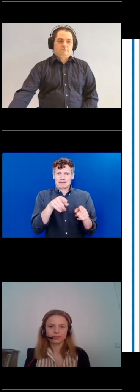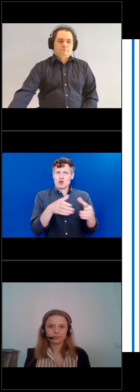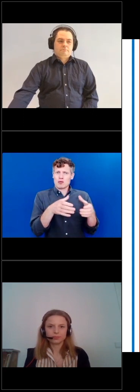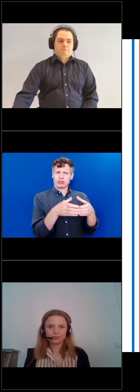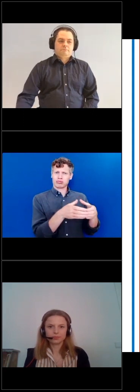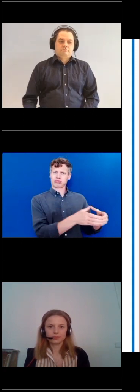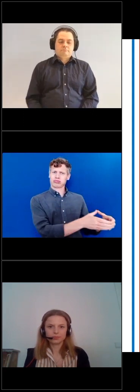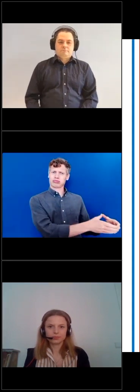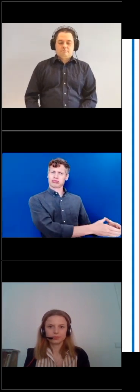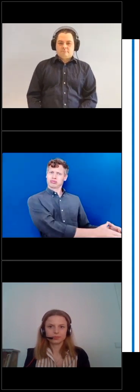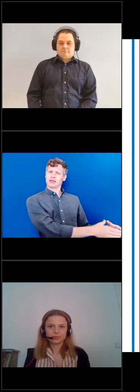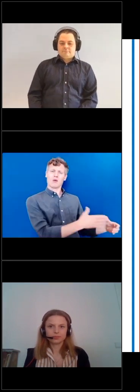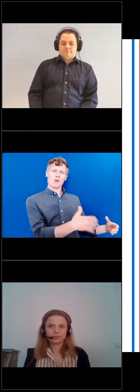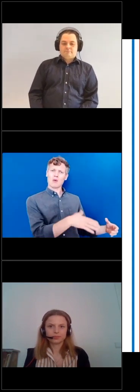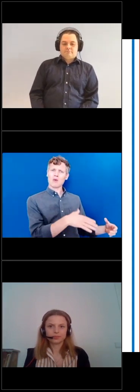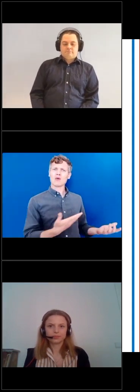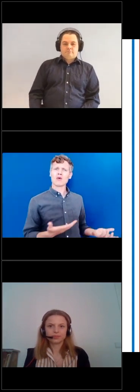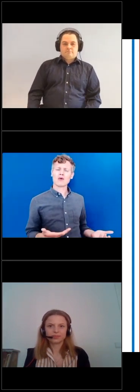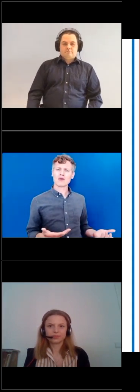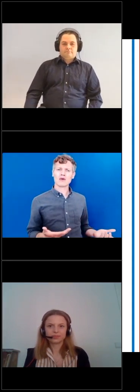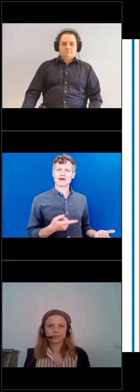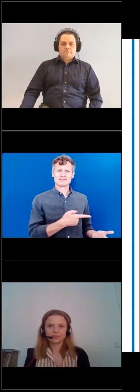sector interventions.